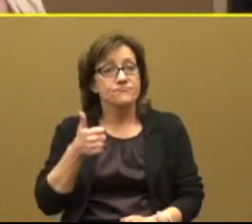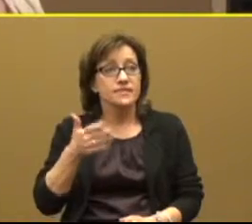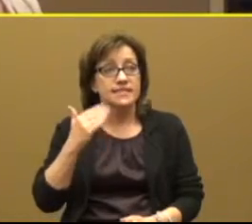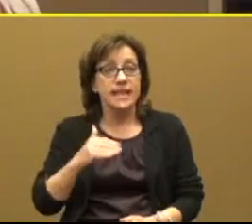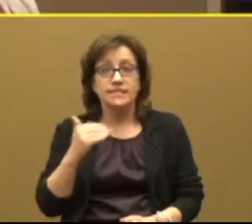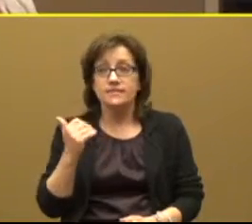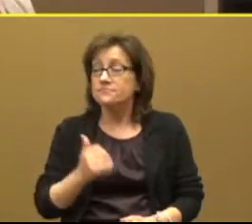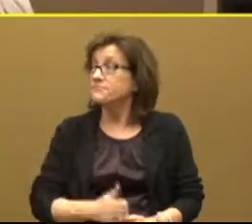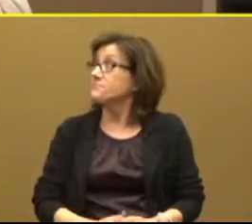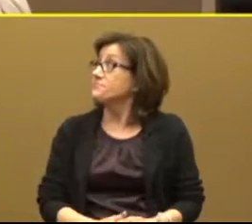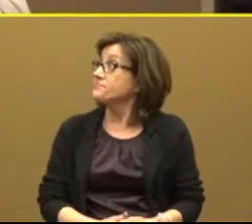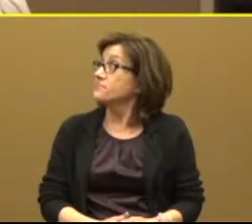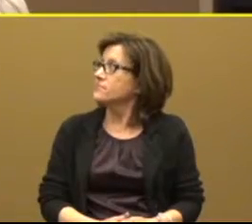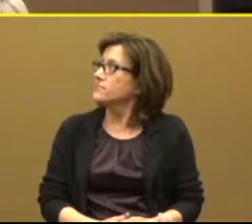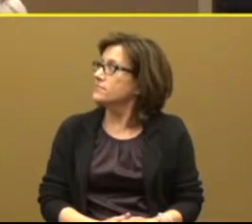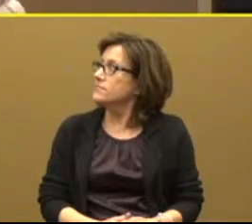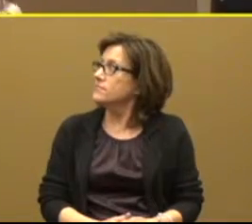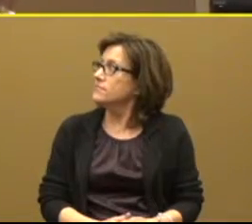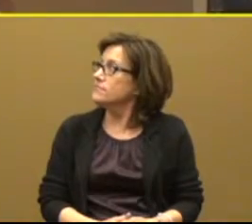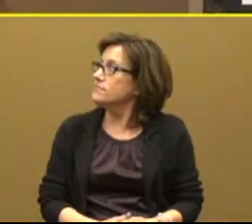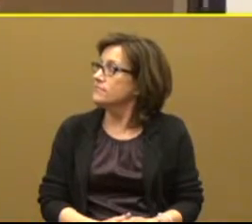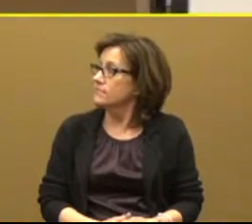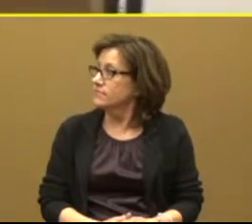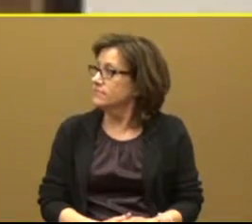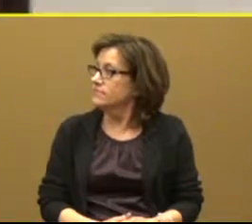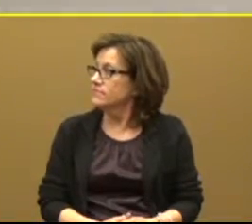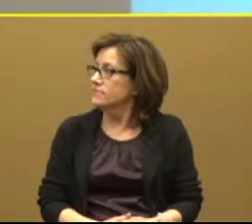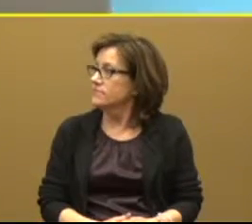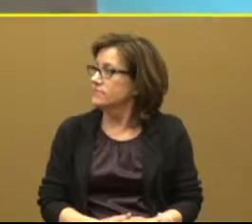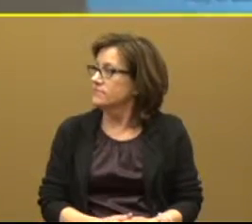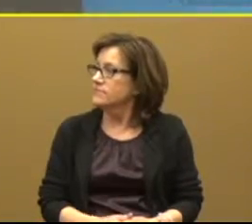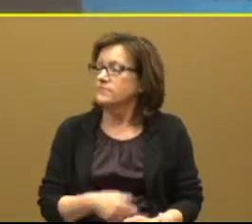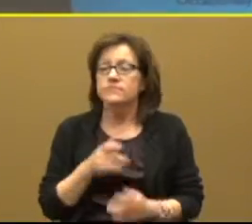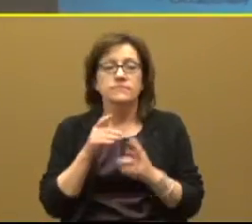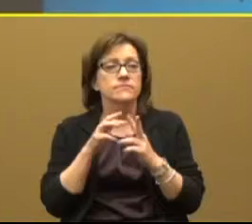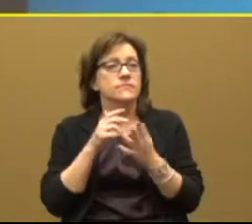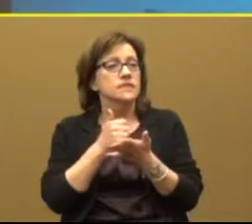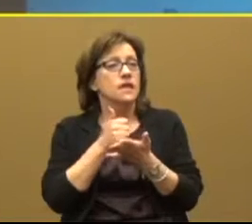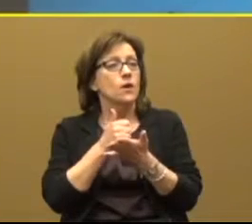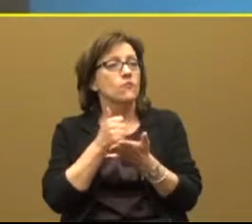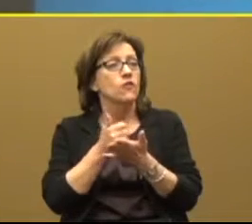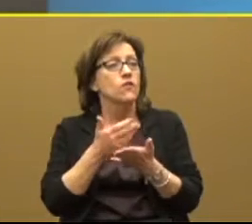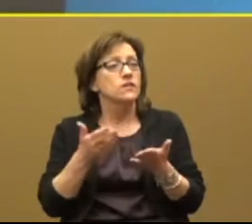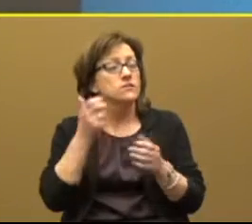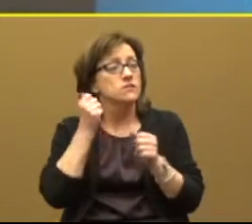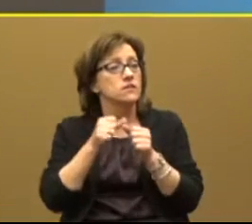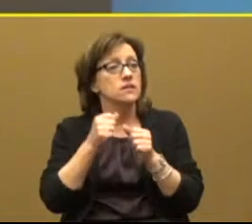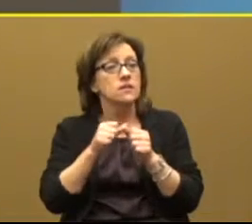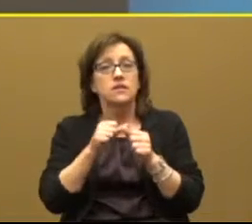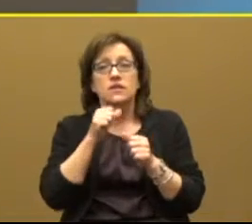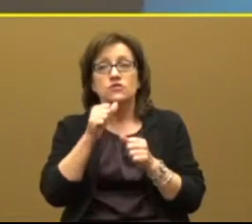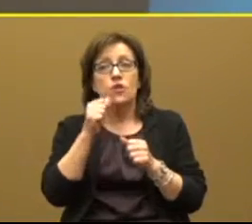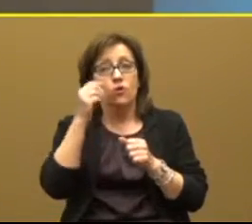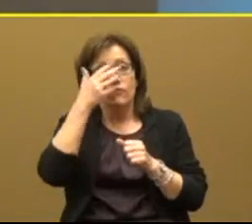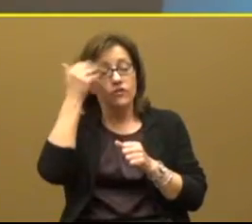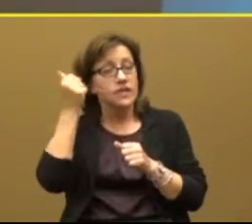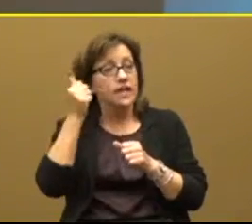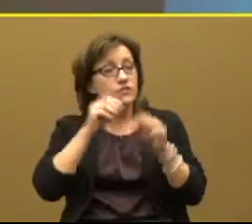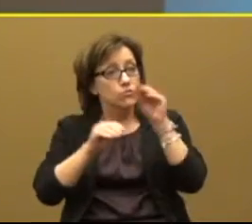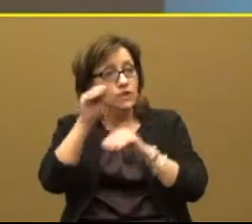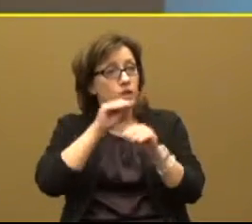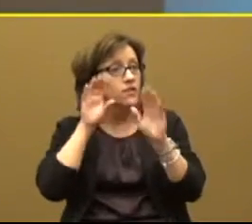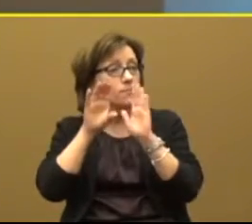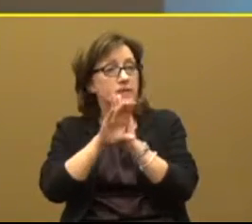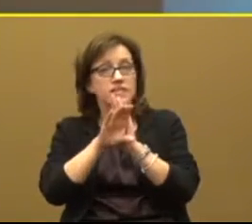Click away. Click, okay. Okay, couple helpful hints. Don't forget to rearrange that picture icon to avoid